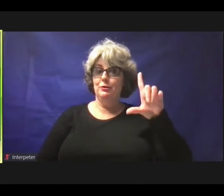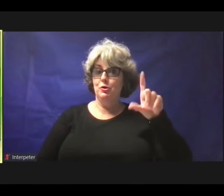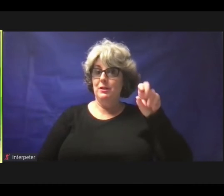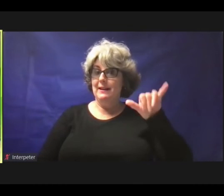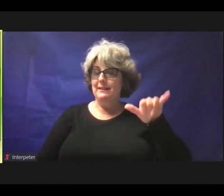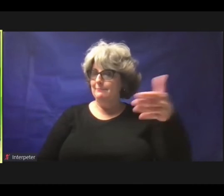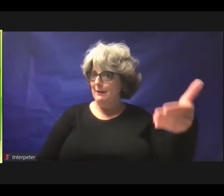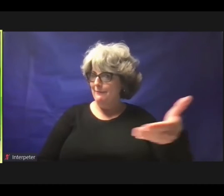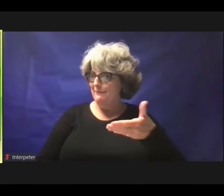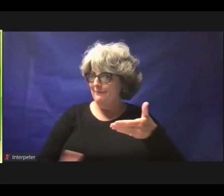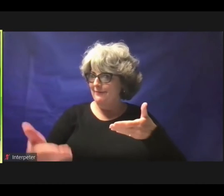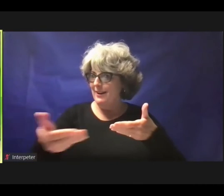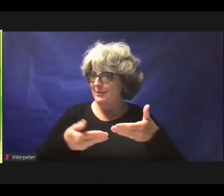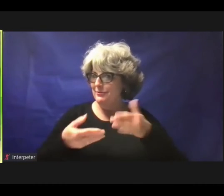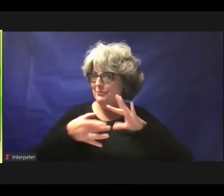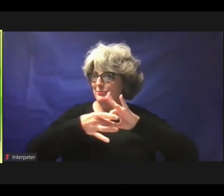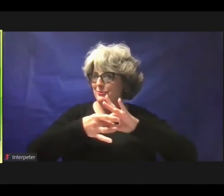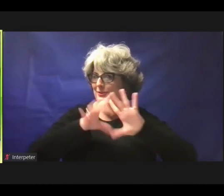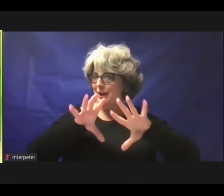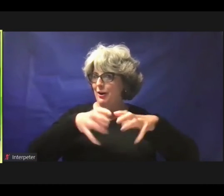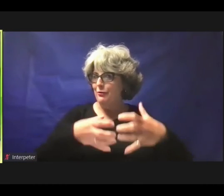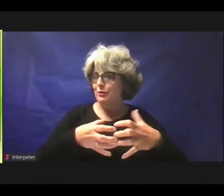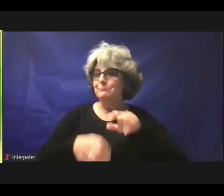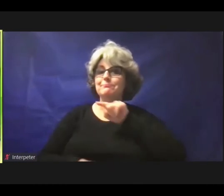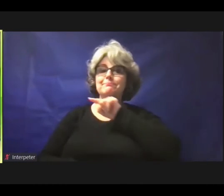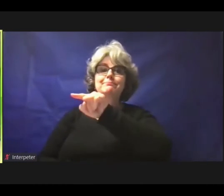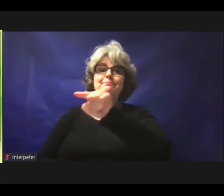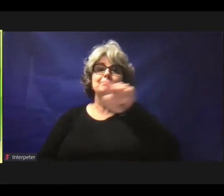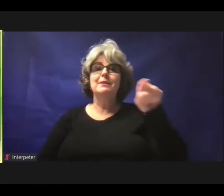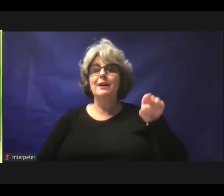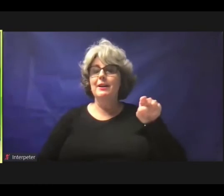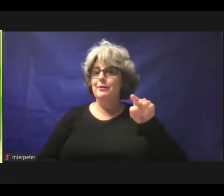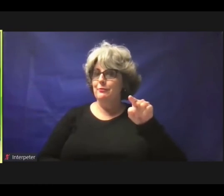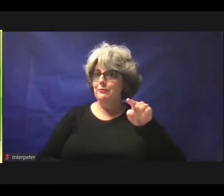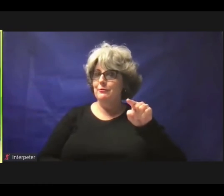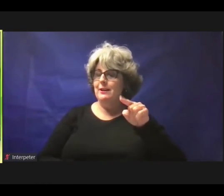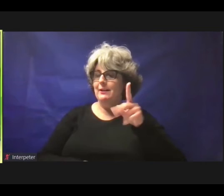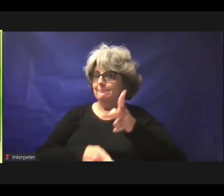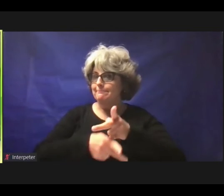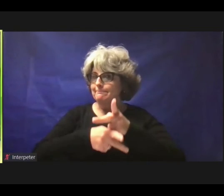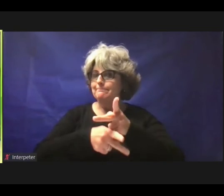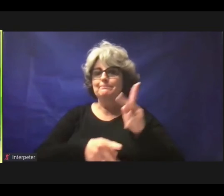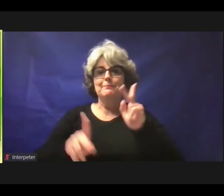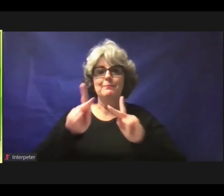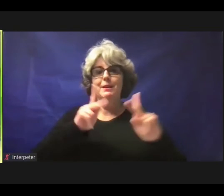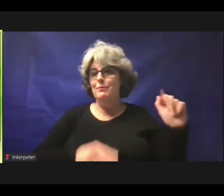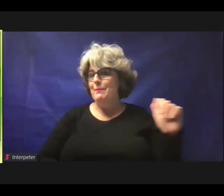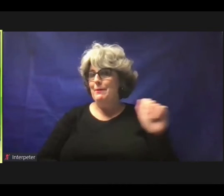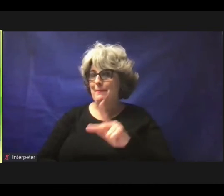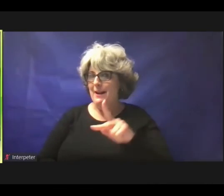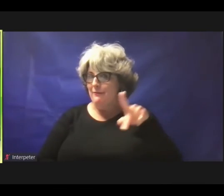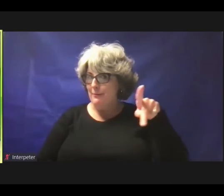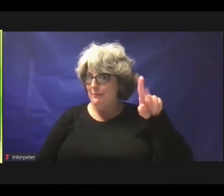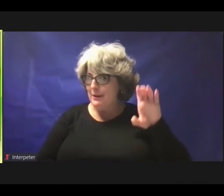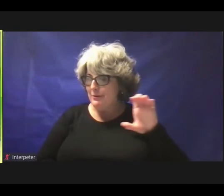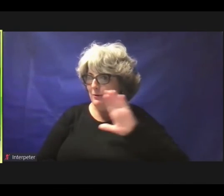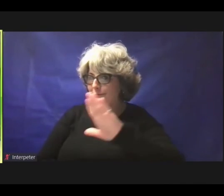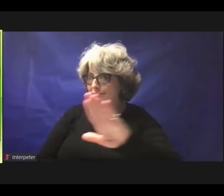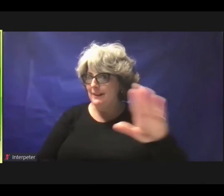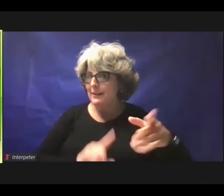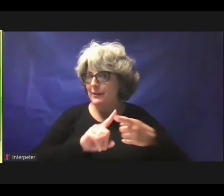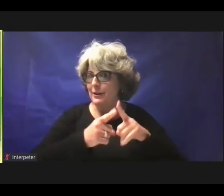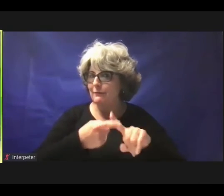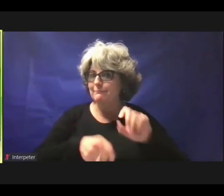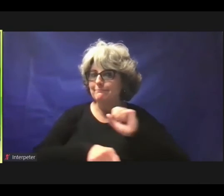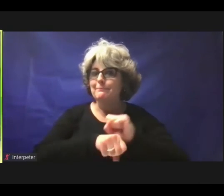invite you to join us, along with other dedicated and caring returned Peace Corps volunteers and their friends, to